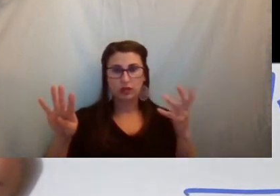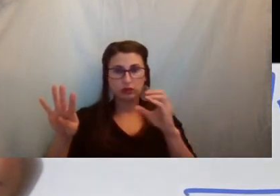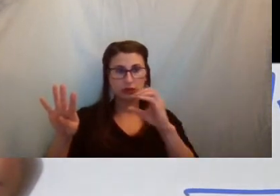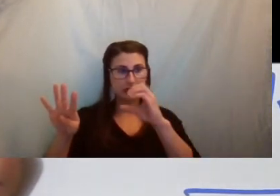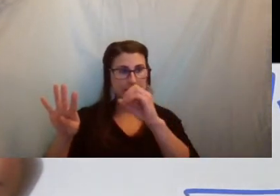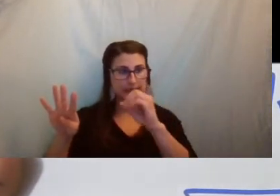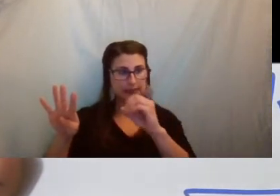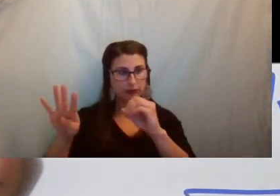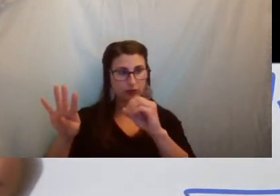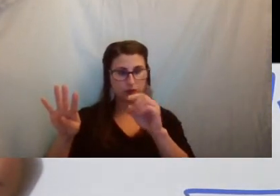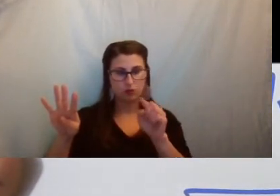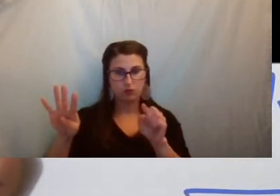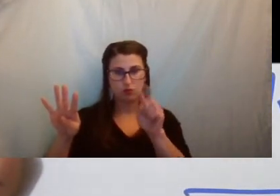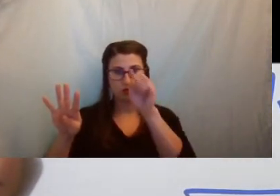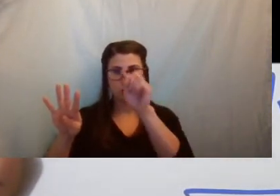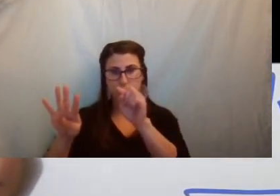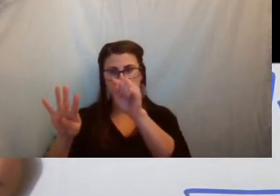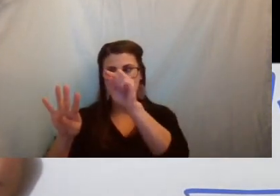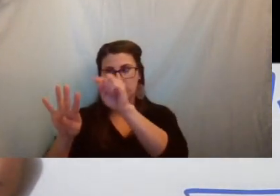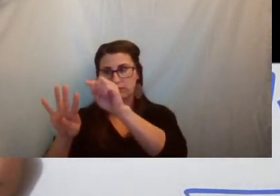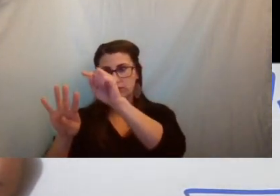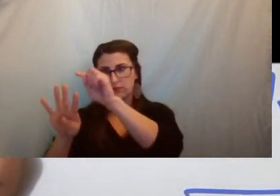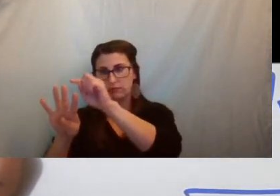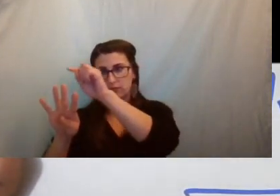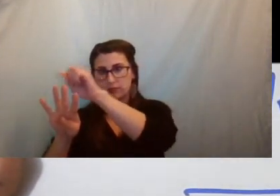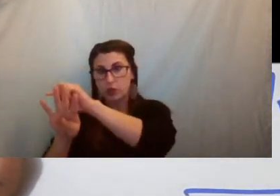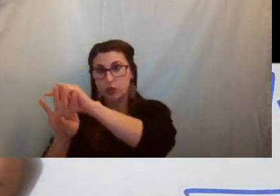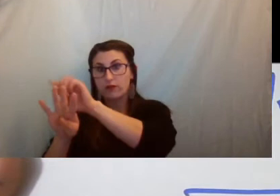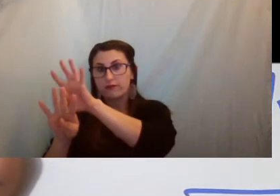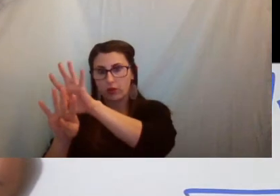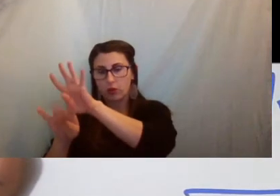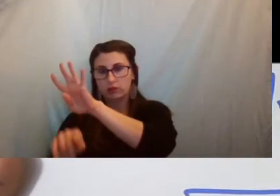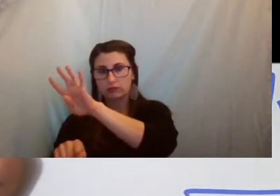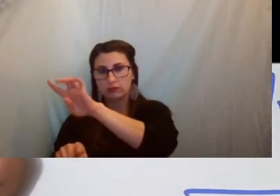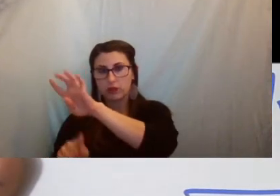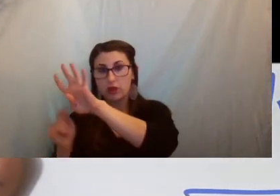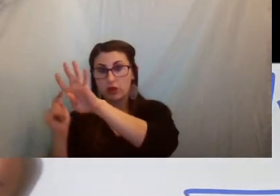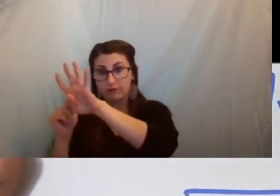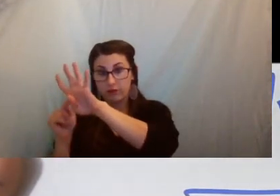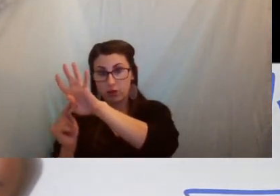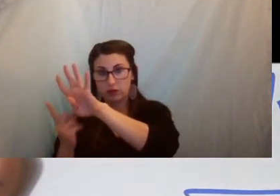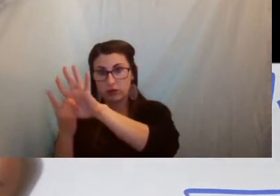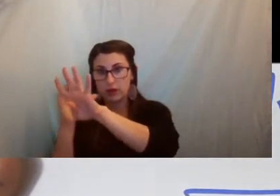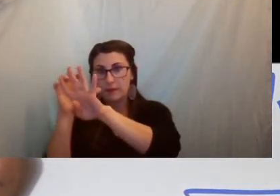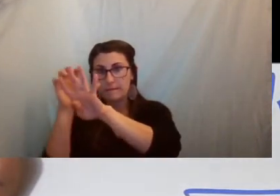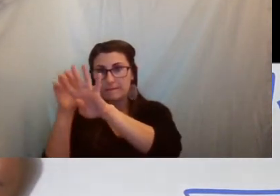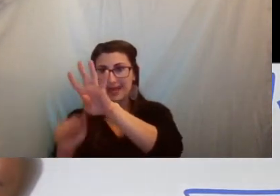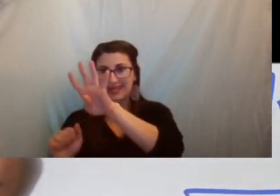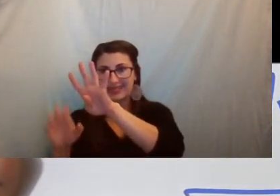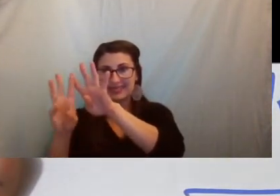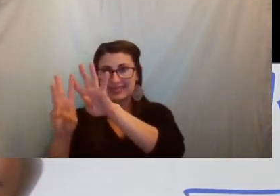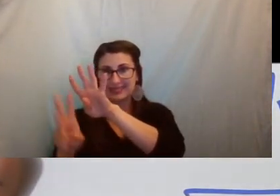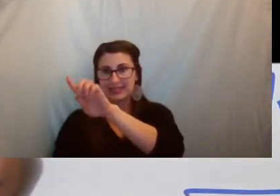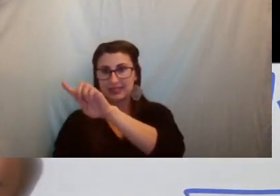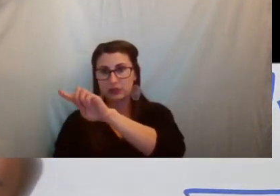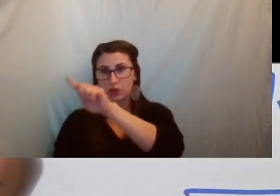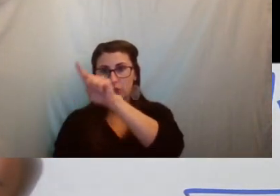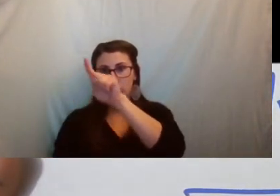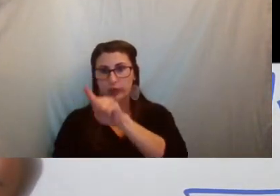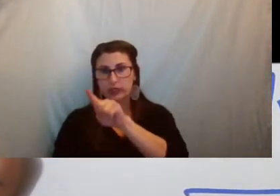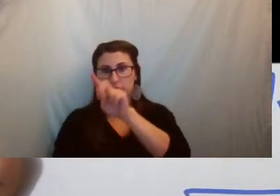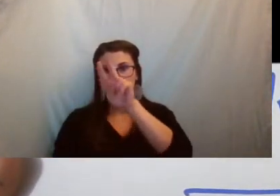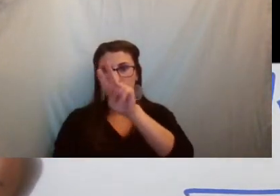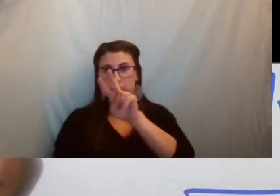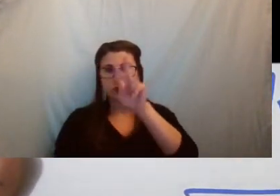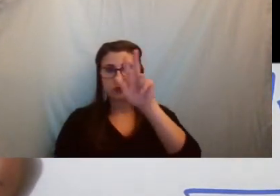All right, we started at 0. We went to 4, the first number, and then from 4 we minus 6, so we